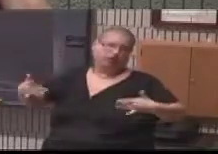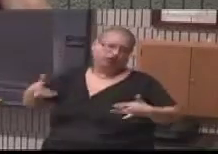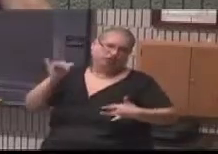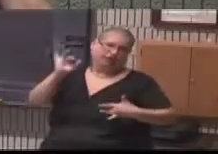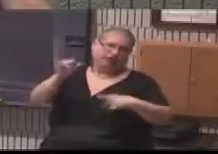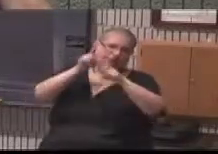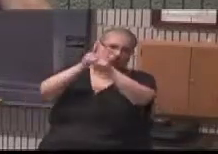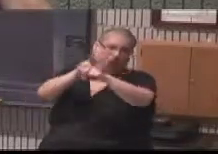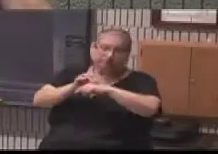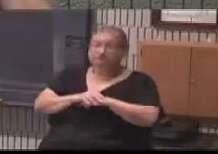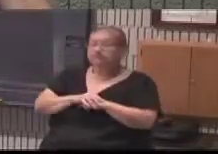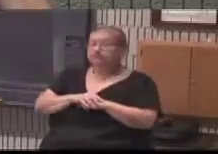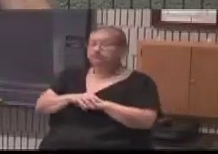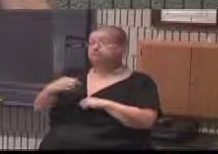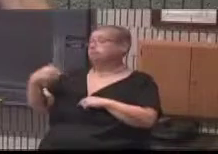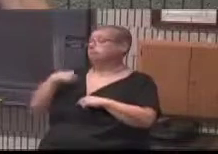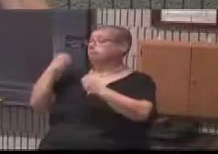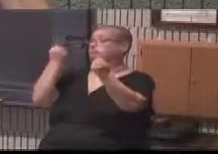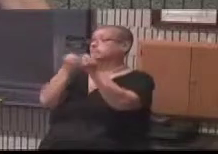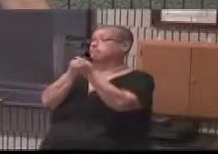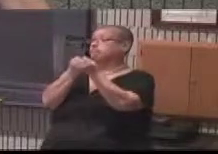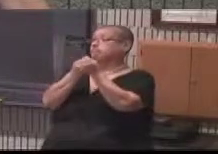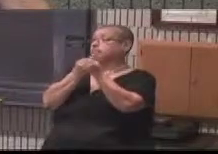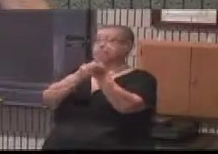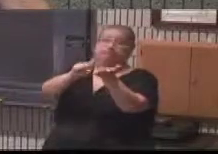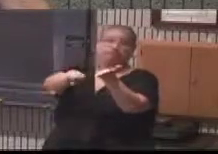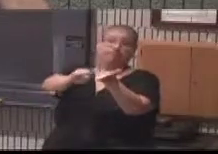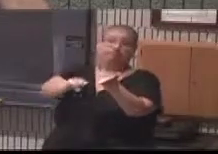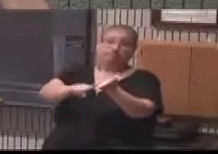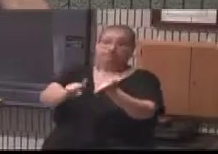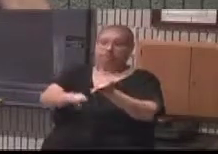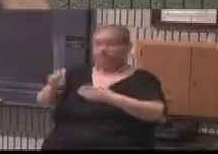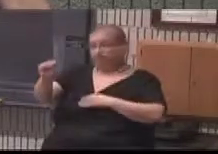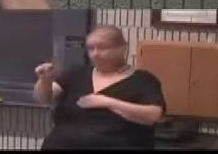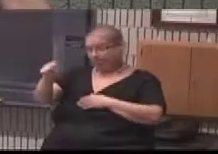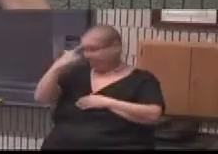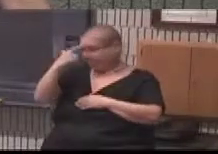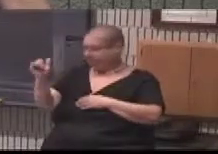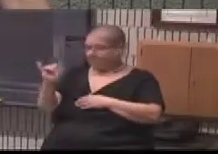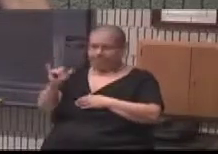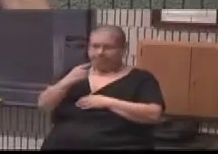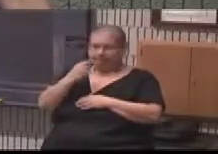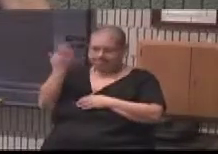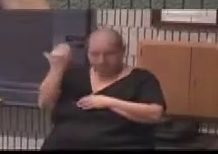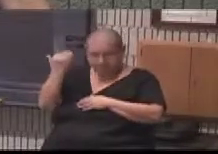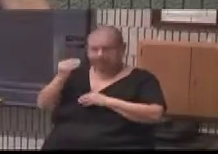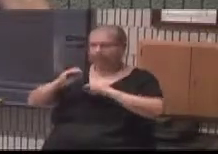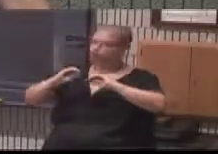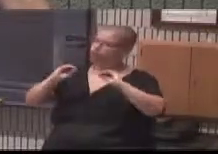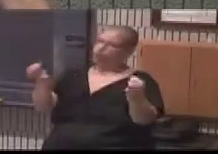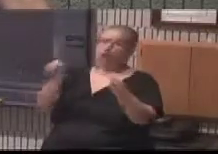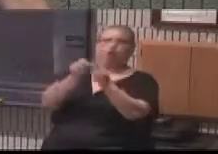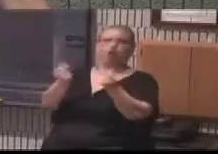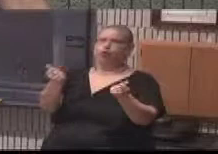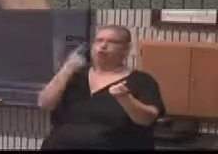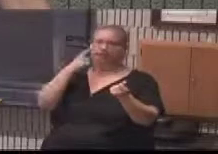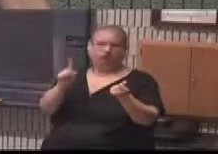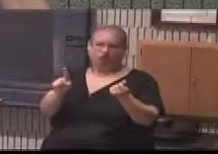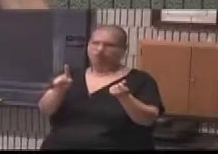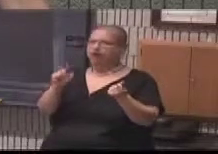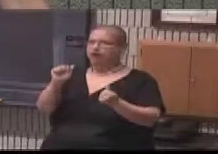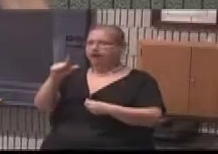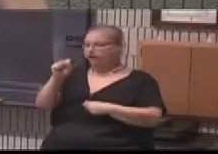I'm a huge proponent of research because, as I've mentioned, there is no cure. There's